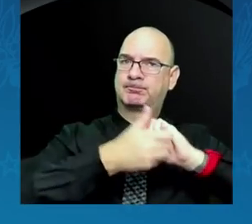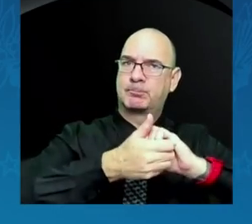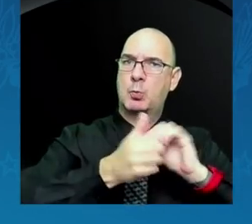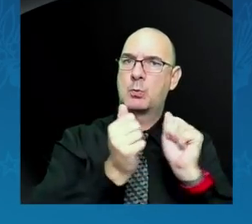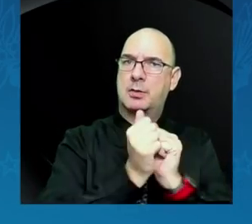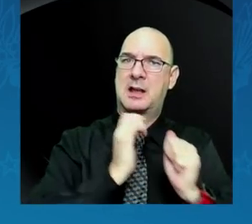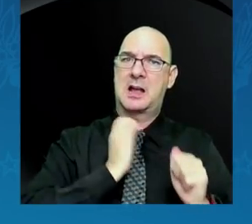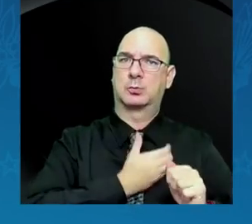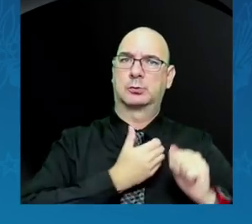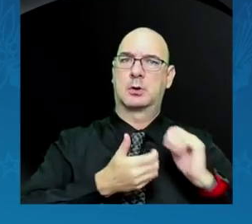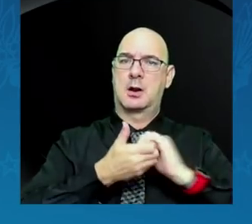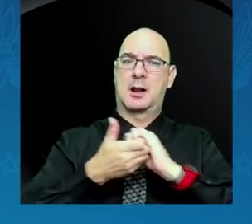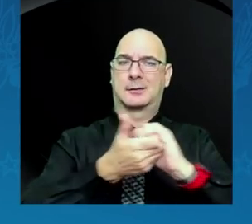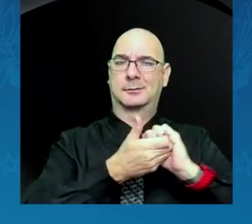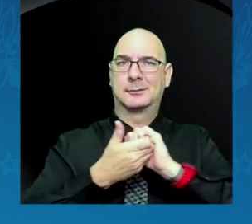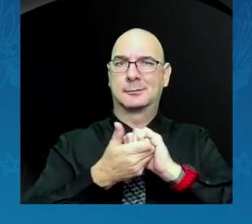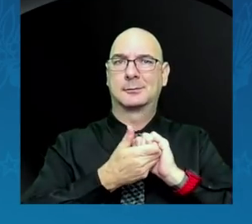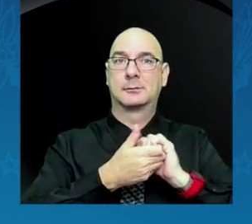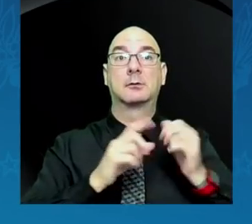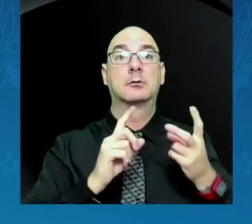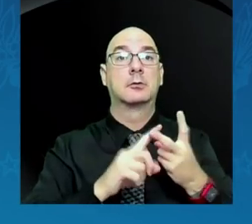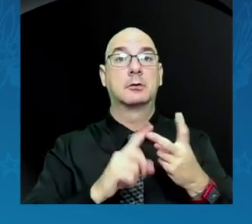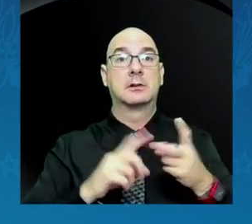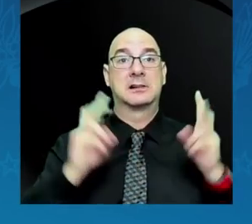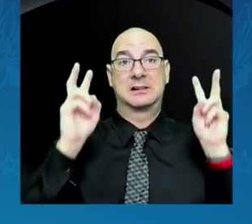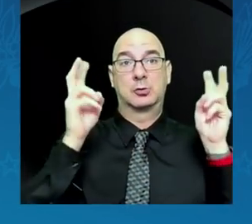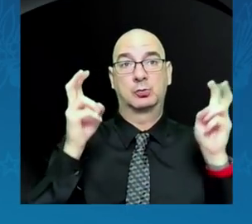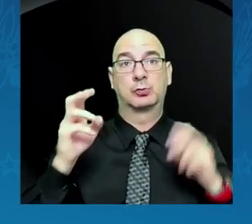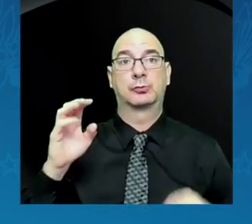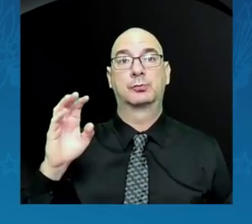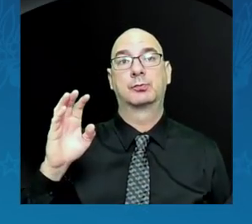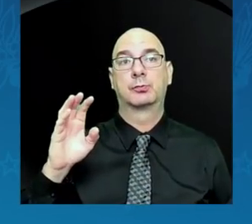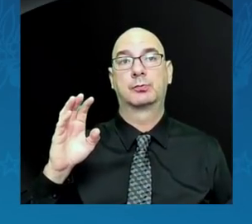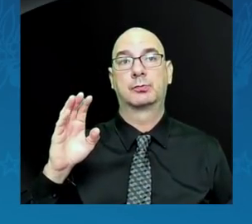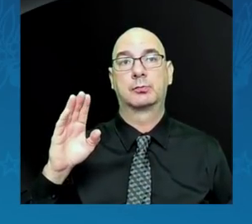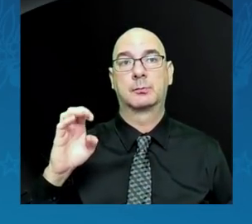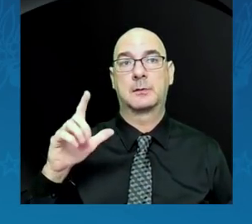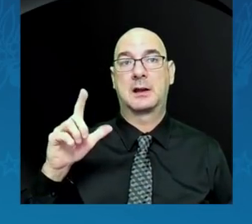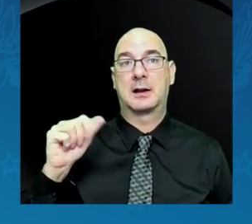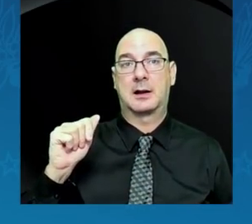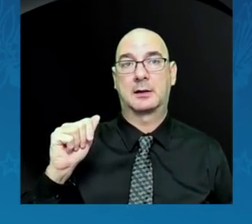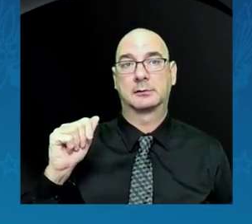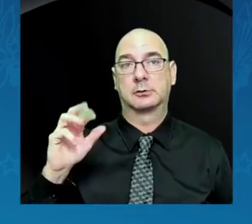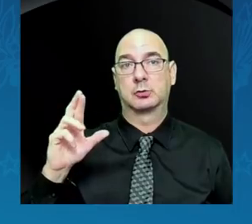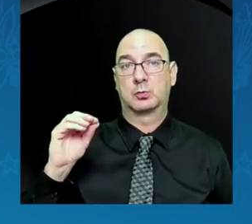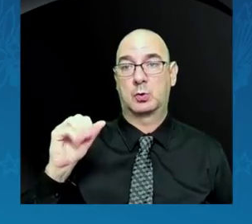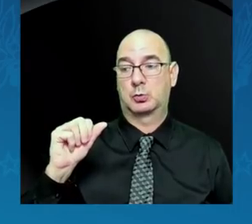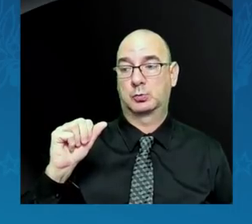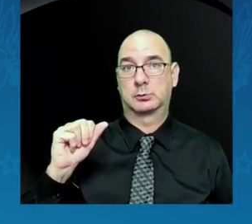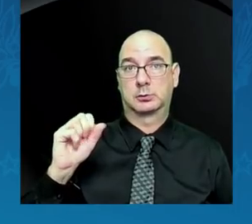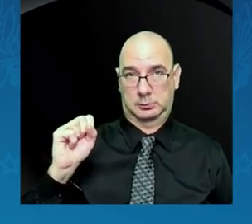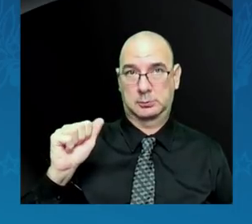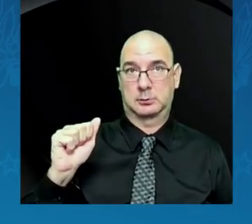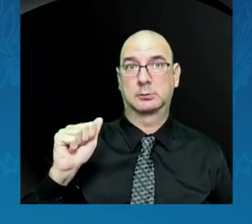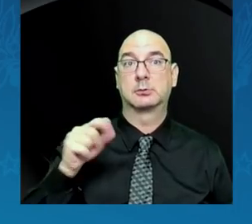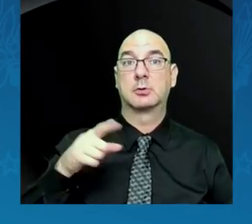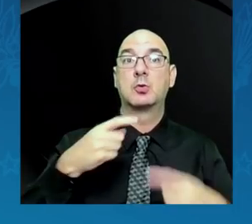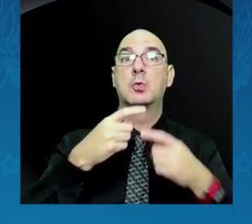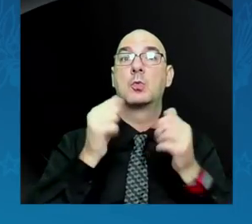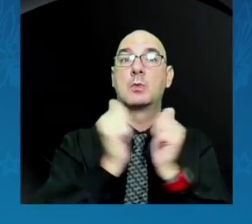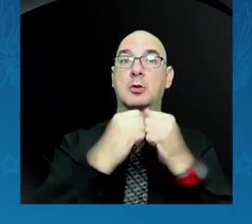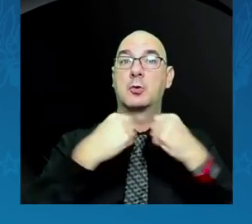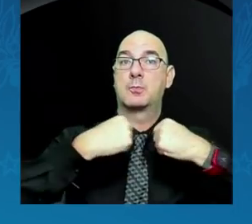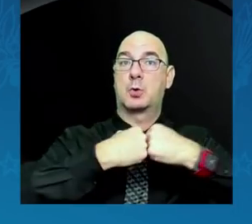the issue of Belarus and what is happening at the border with Poland, we are very concerned about that